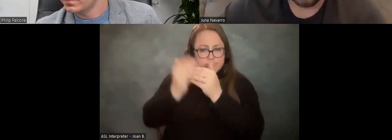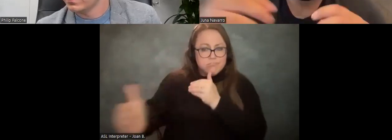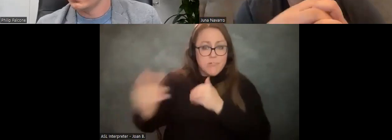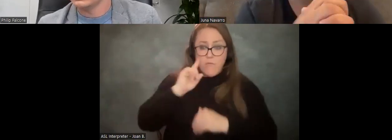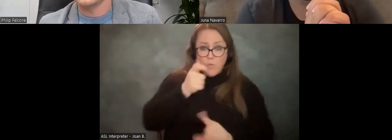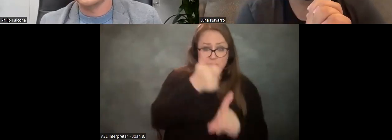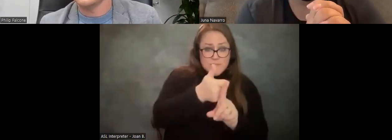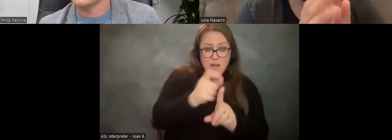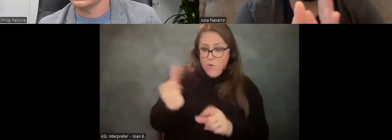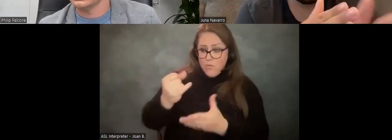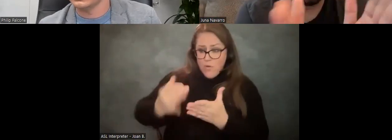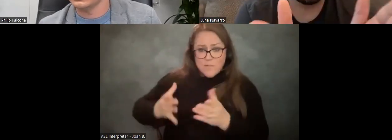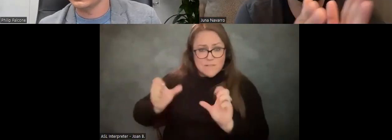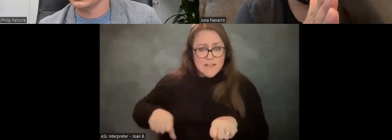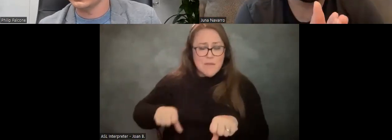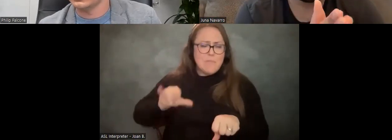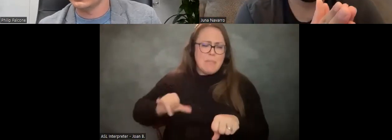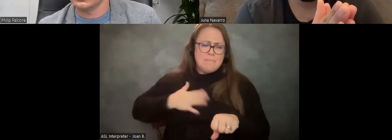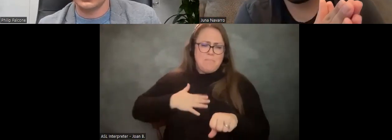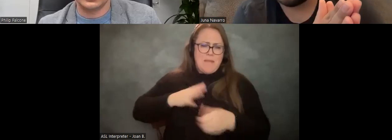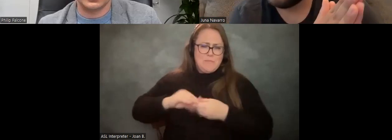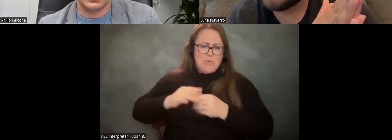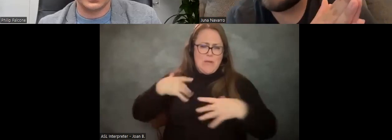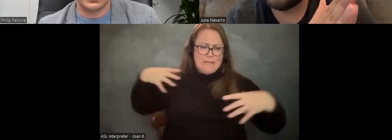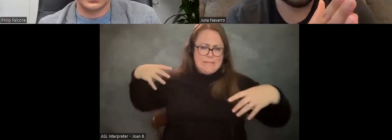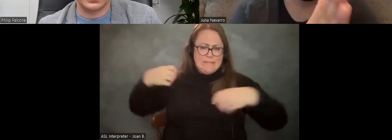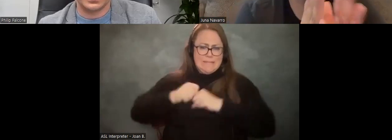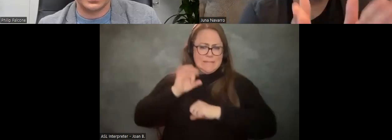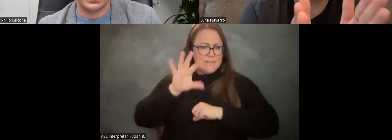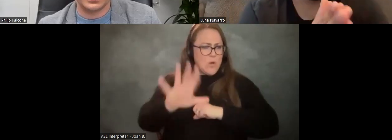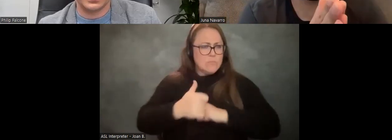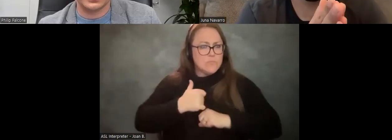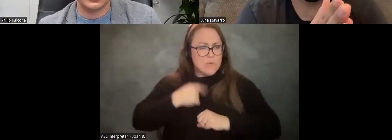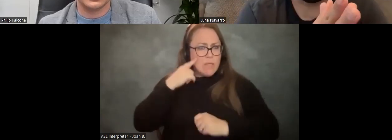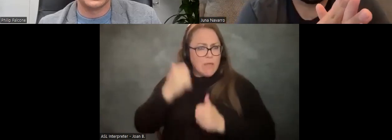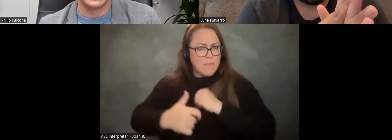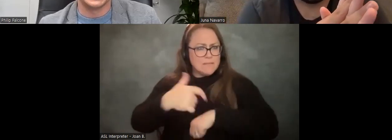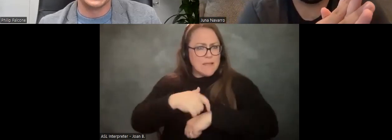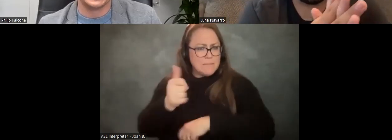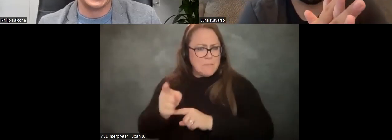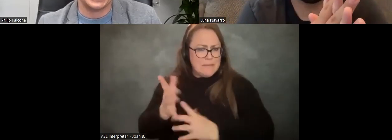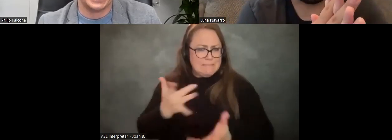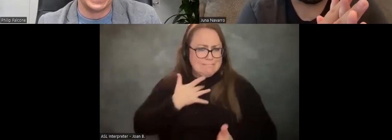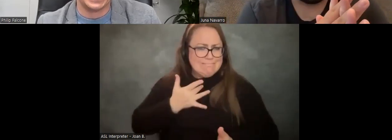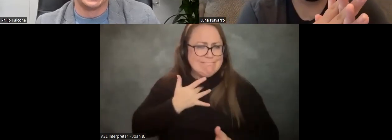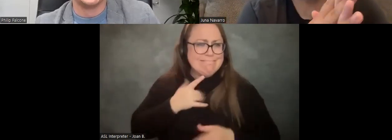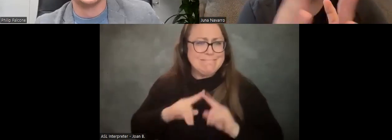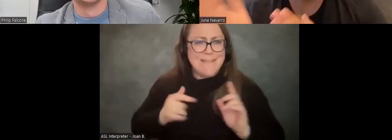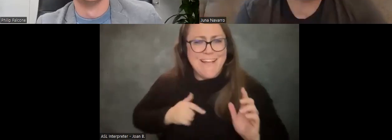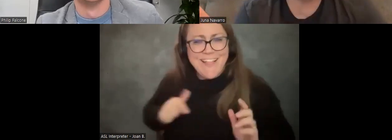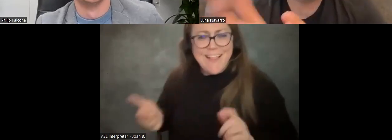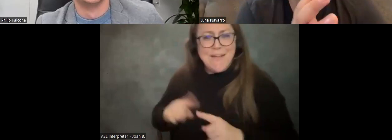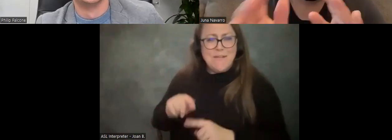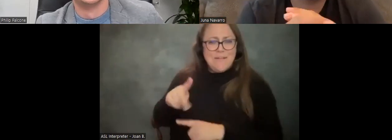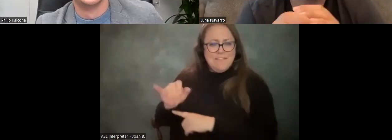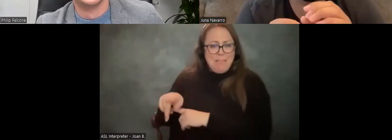for yourself. So that's a little glimpse of my story. I think I might have passed 10 minutes now, but I'm going to go ahead and hand it over to